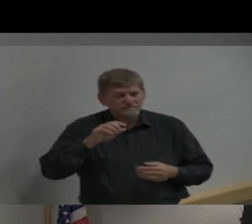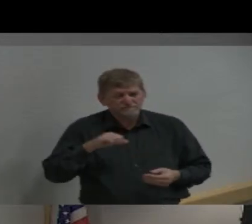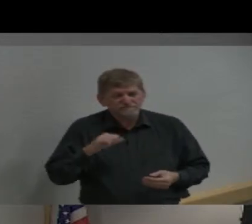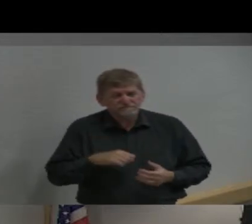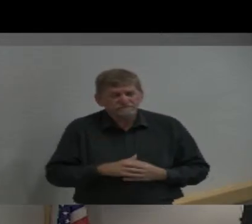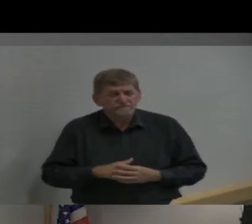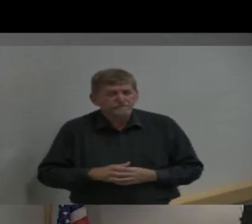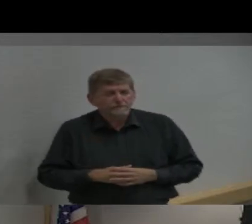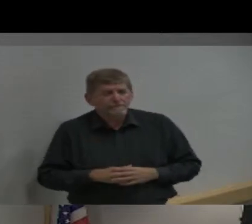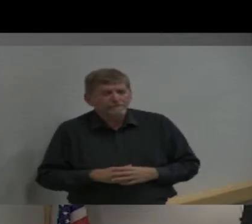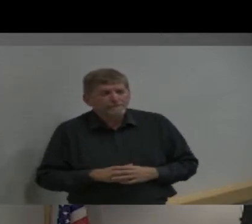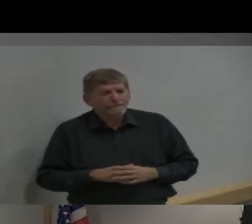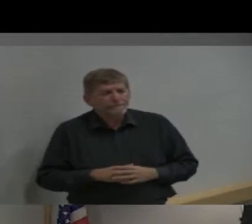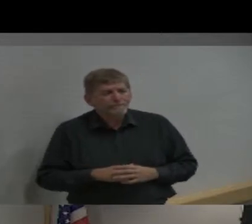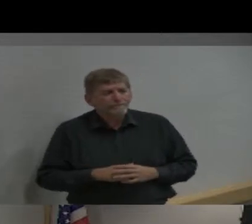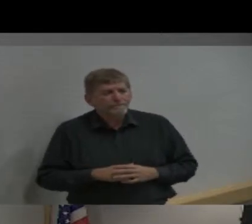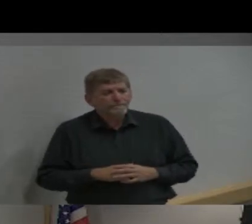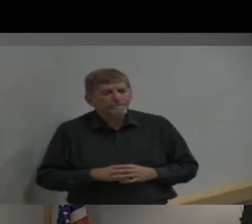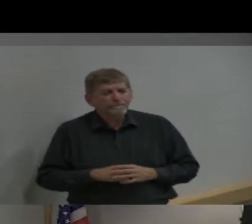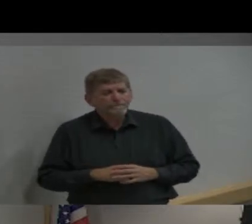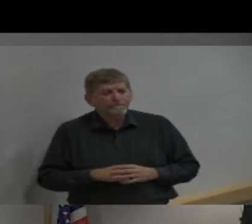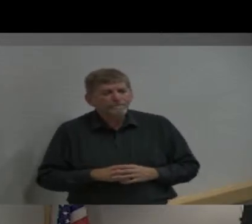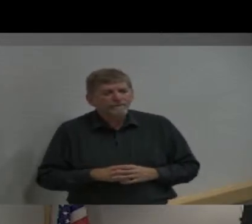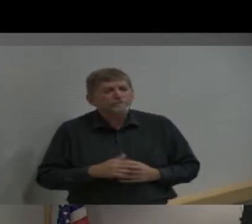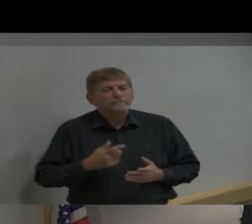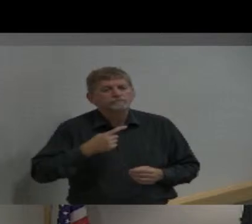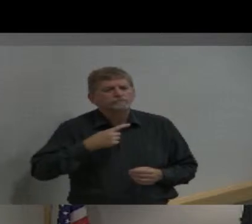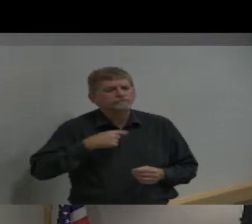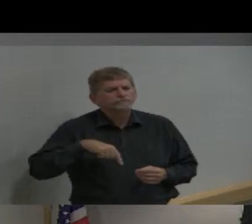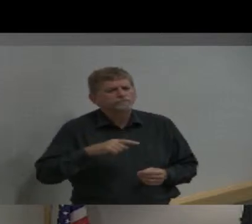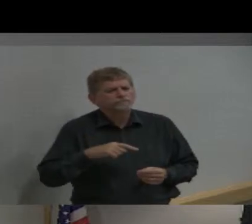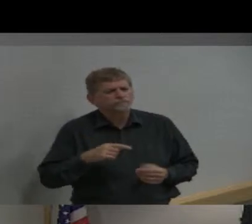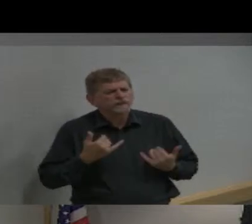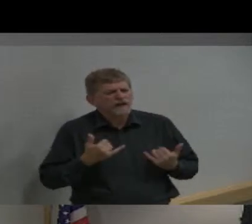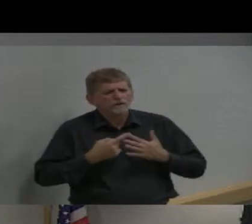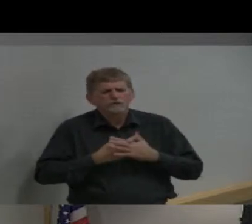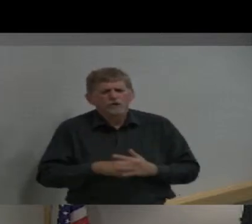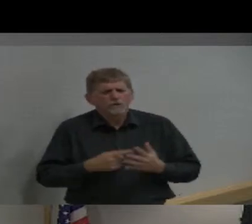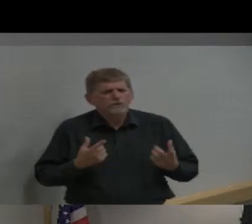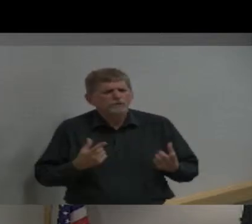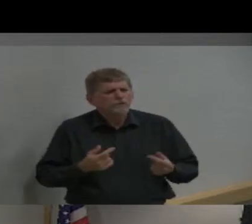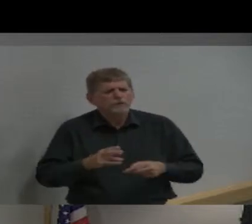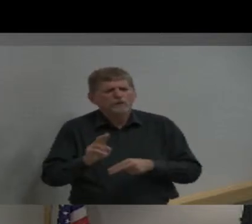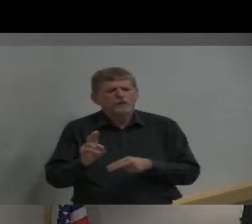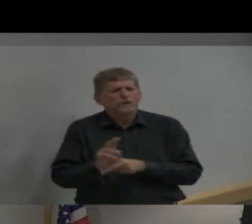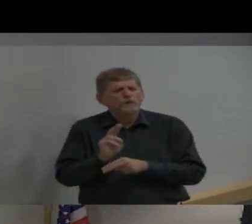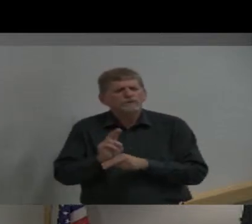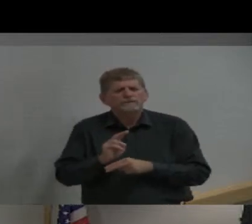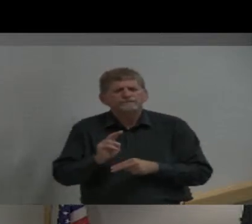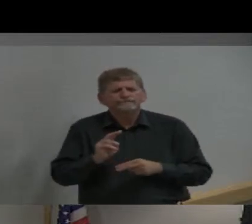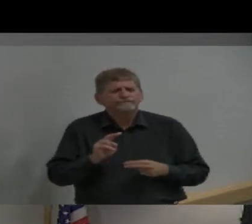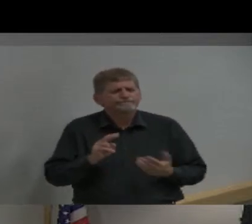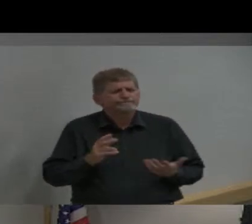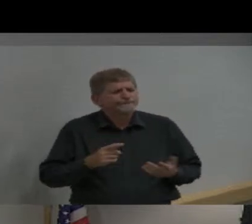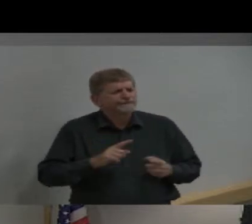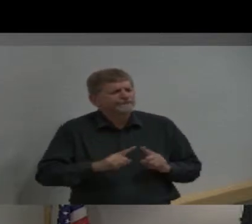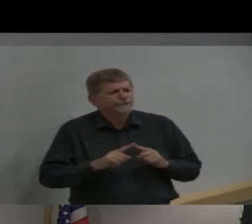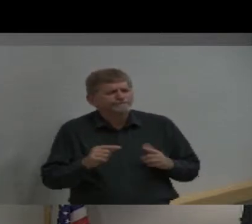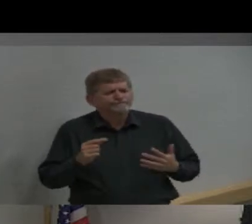for our experience. We are starting to use, I would say,